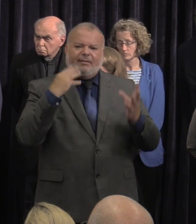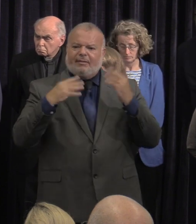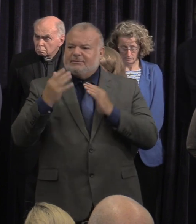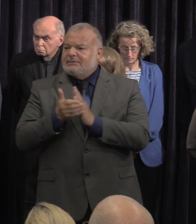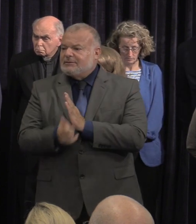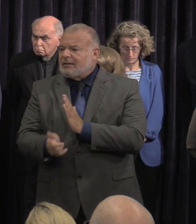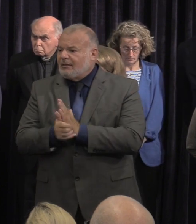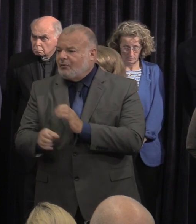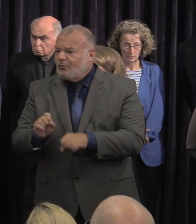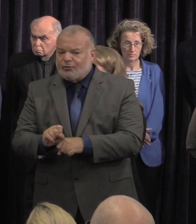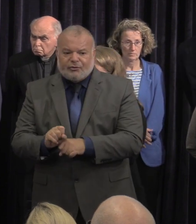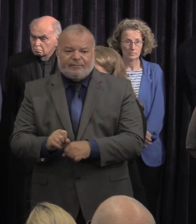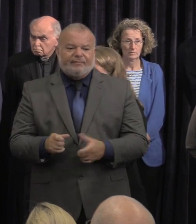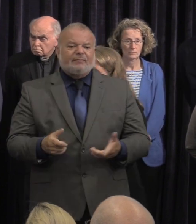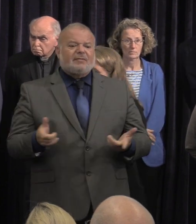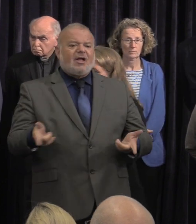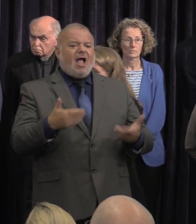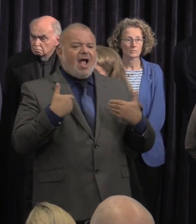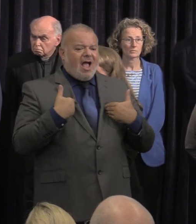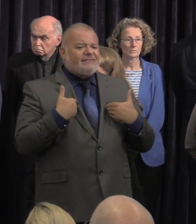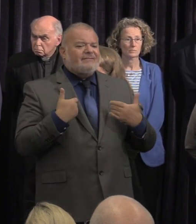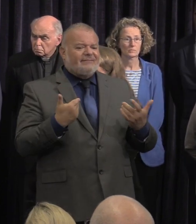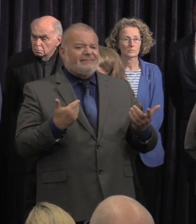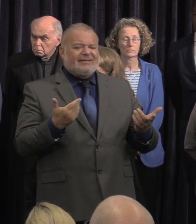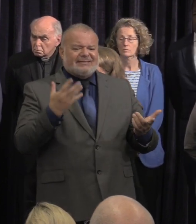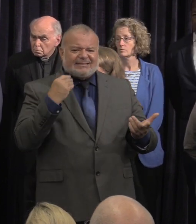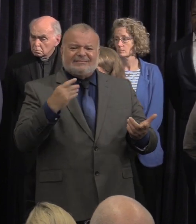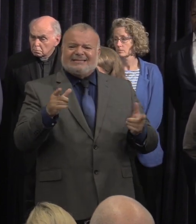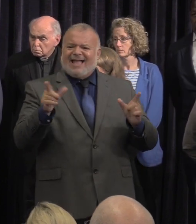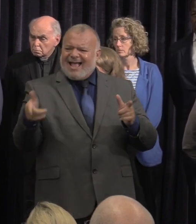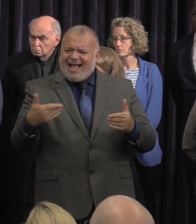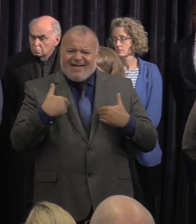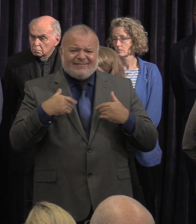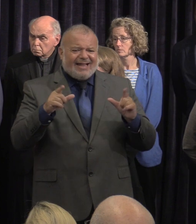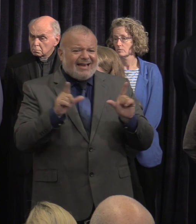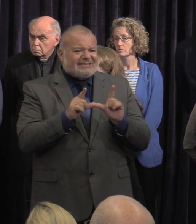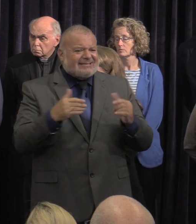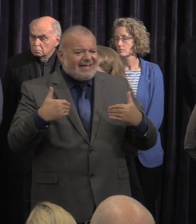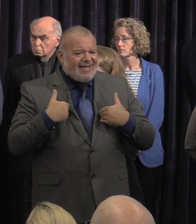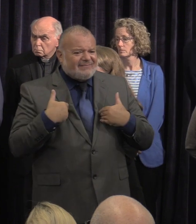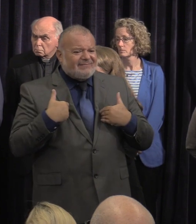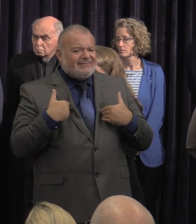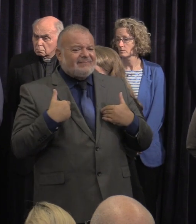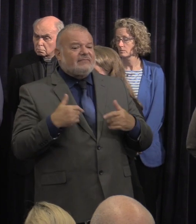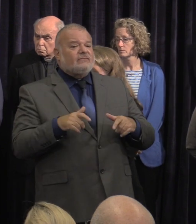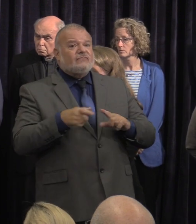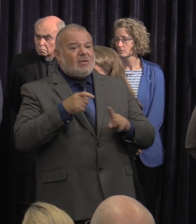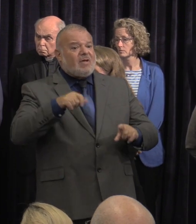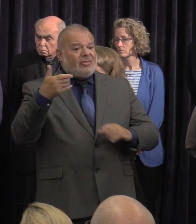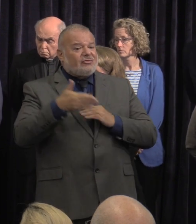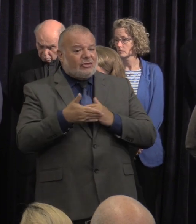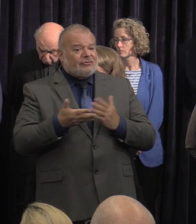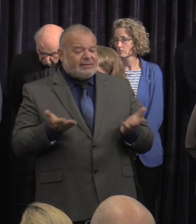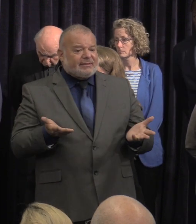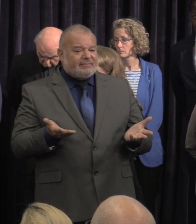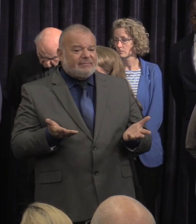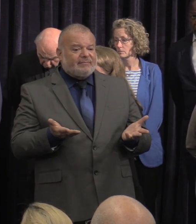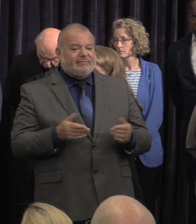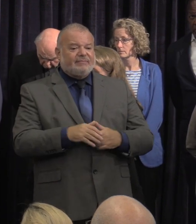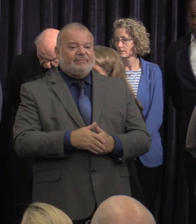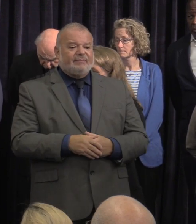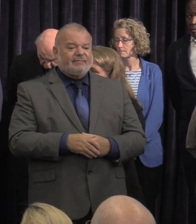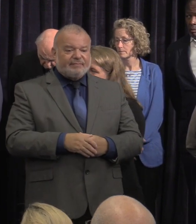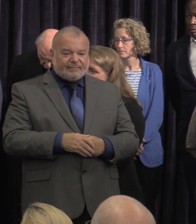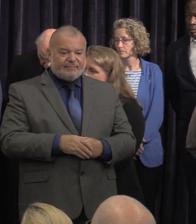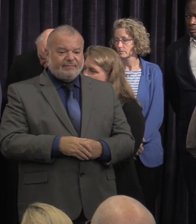with skills, training, licensing, certification from other countries, you understand something too more today about